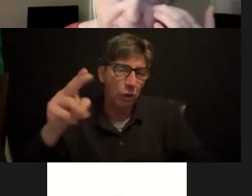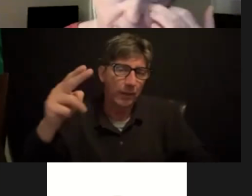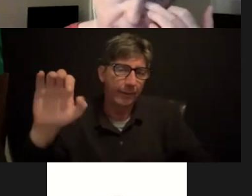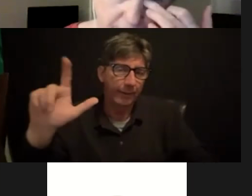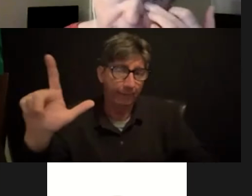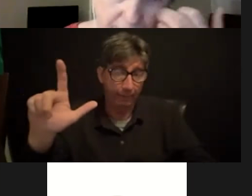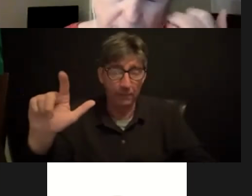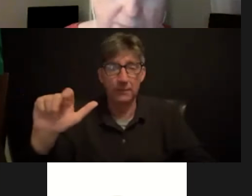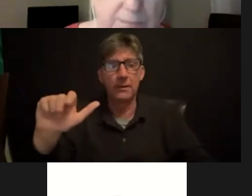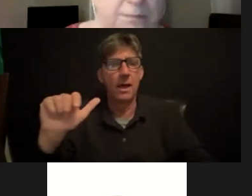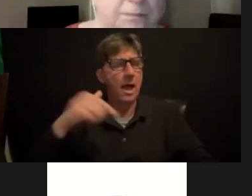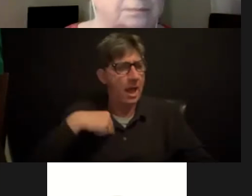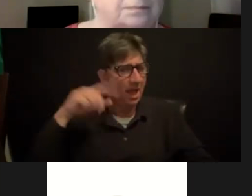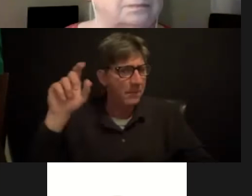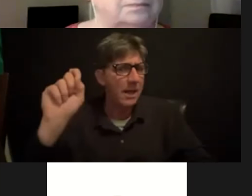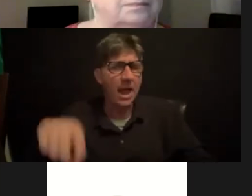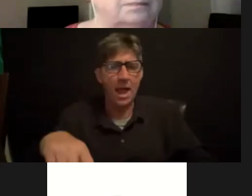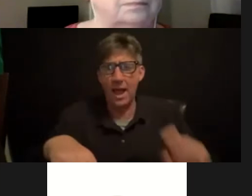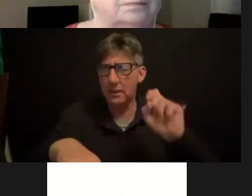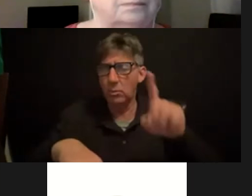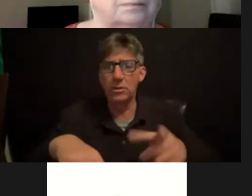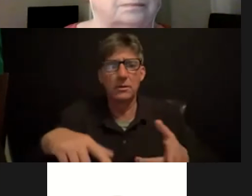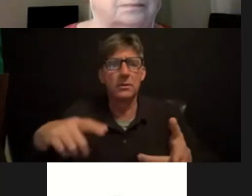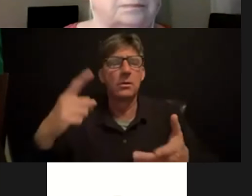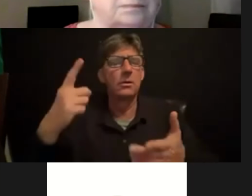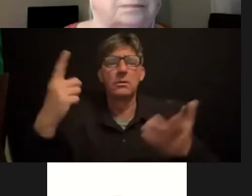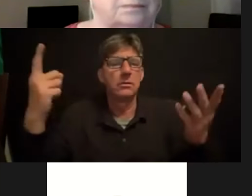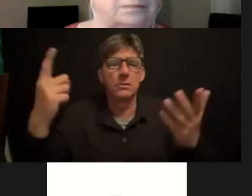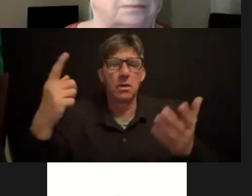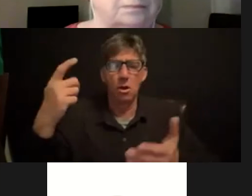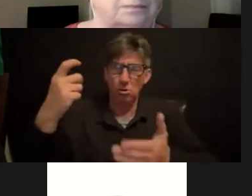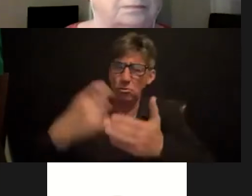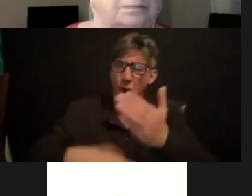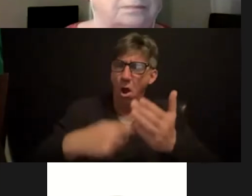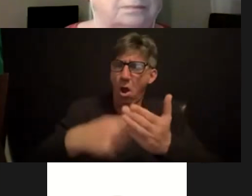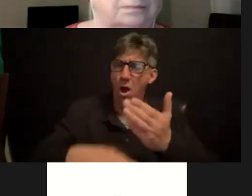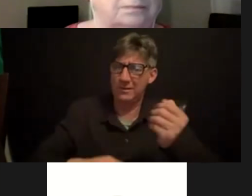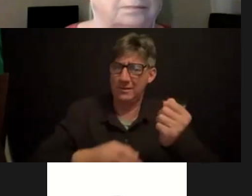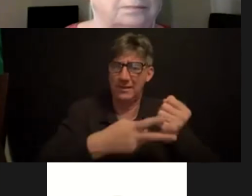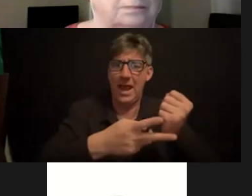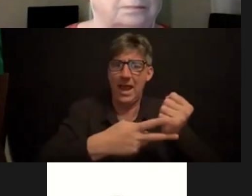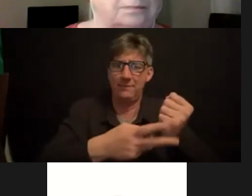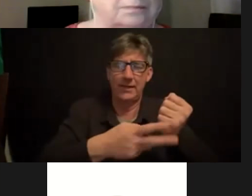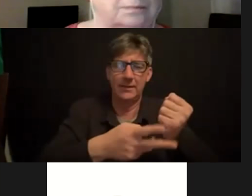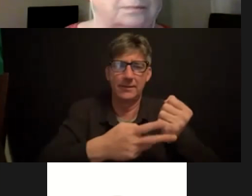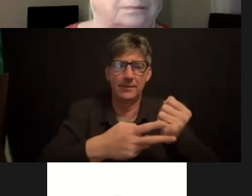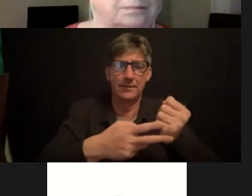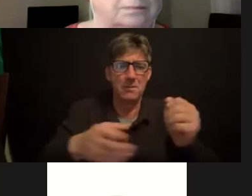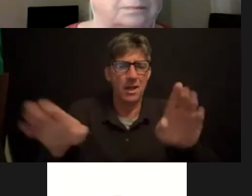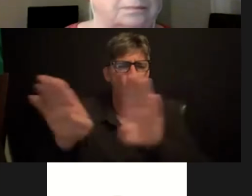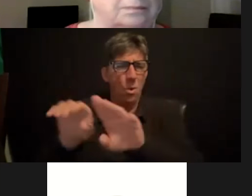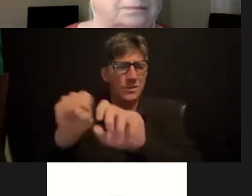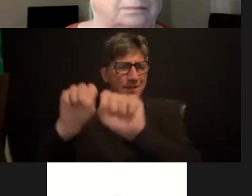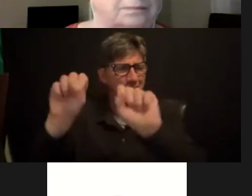question. What cost savings does the MBT find by closing stations, particularly